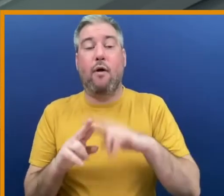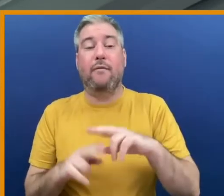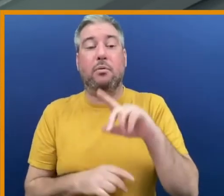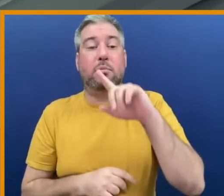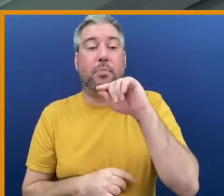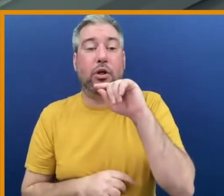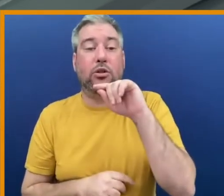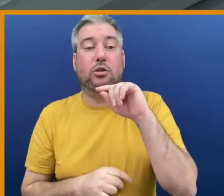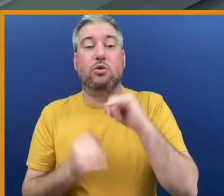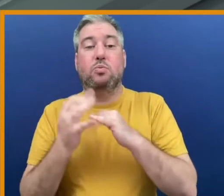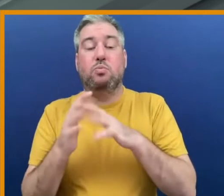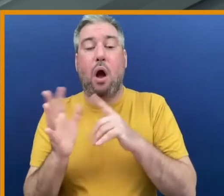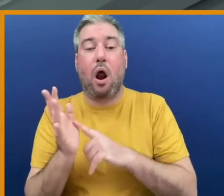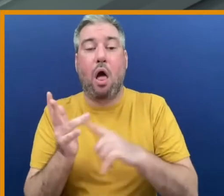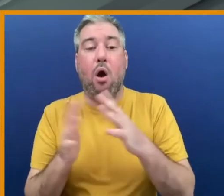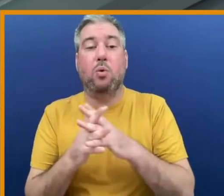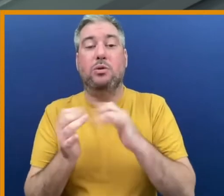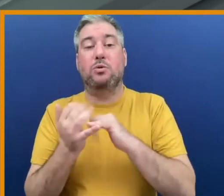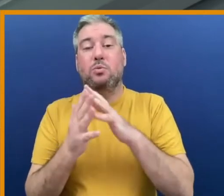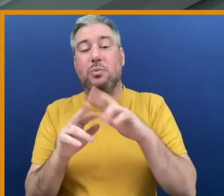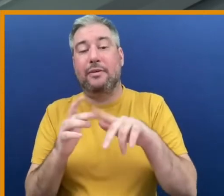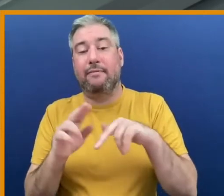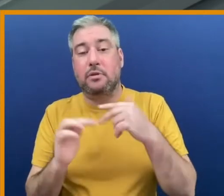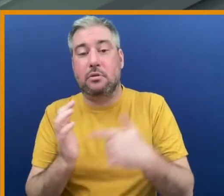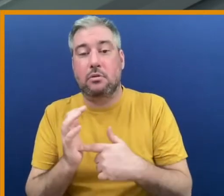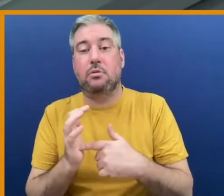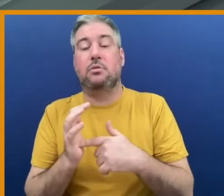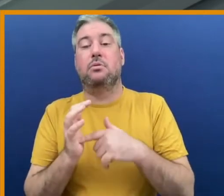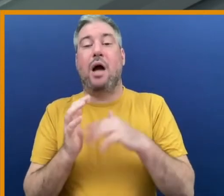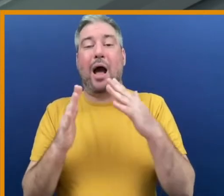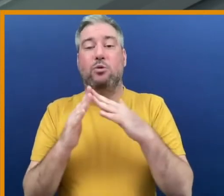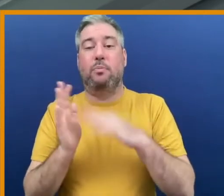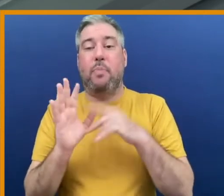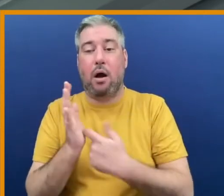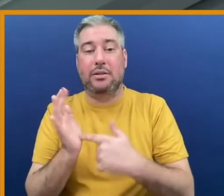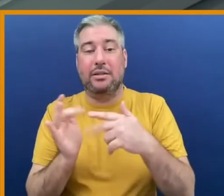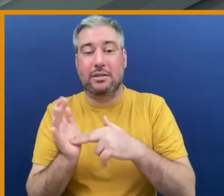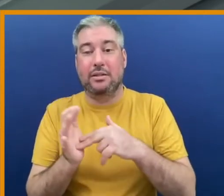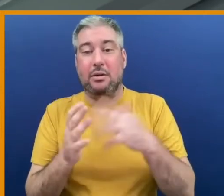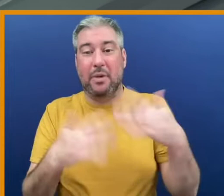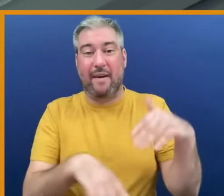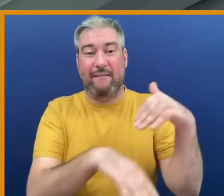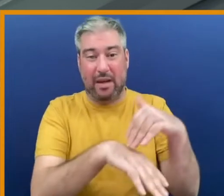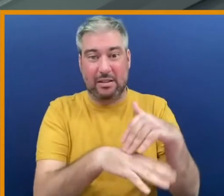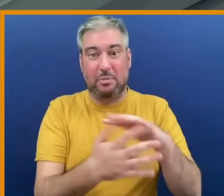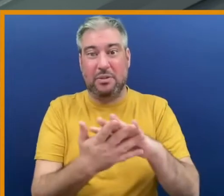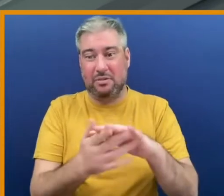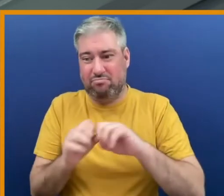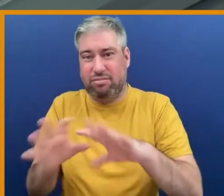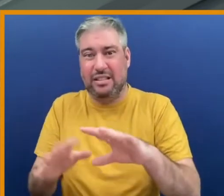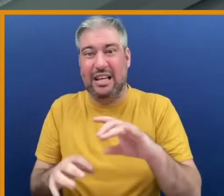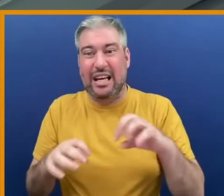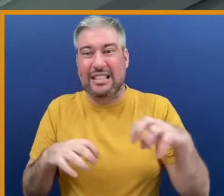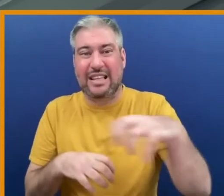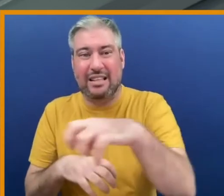which in turn follows collapsing populations of wildflowers. And that's partly caused by widespread unsustainable